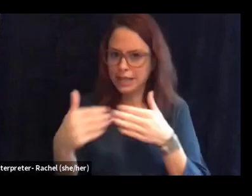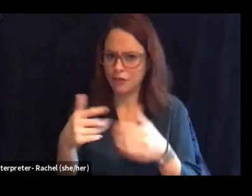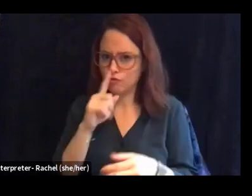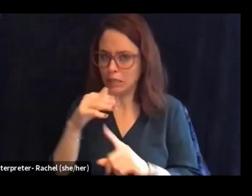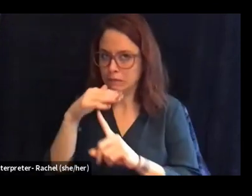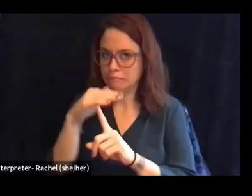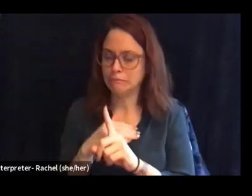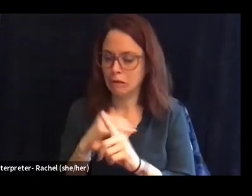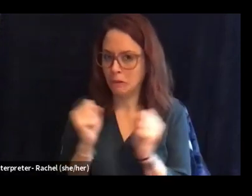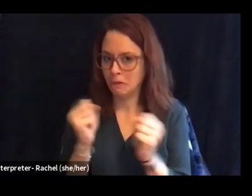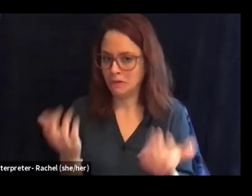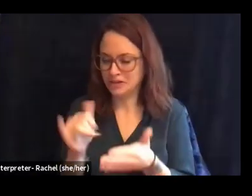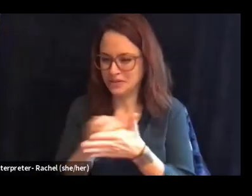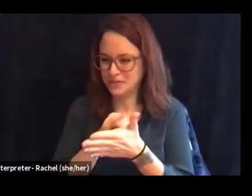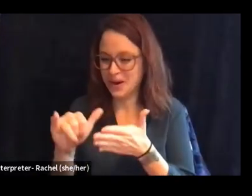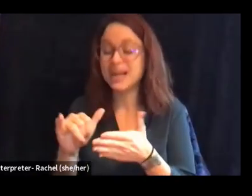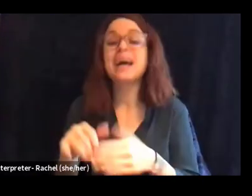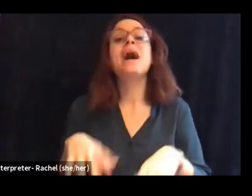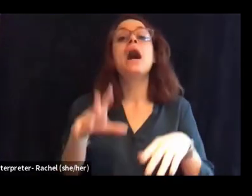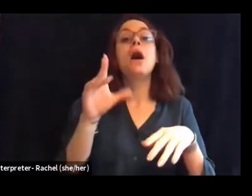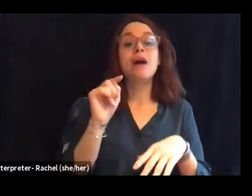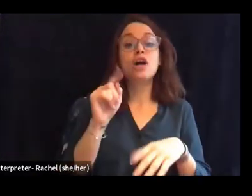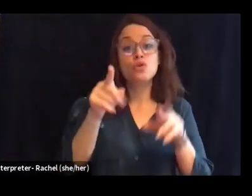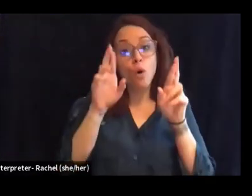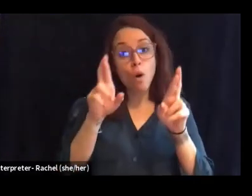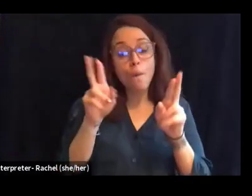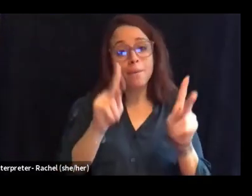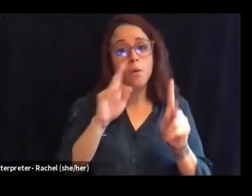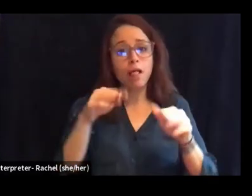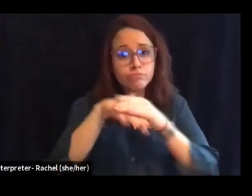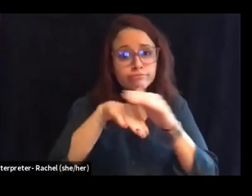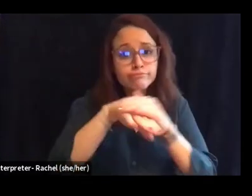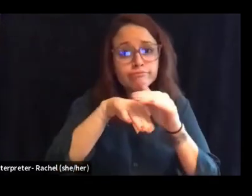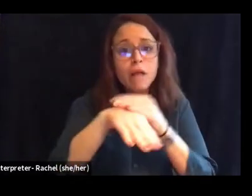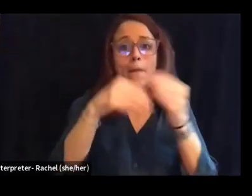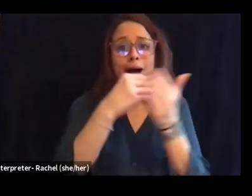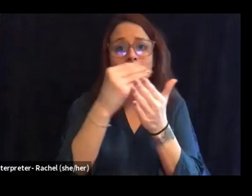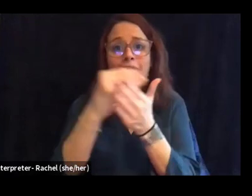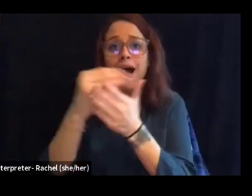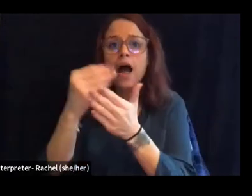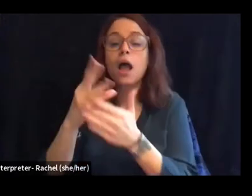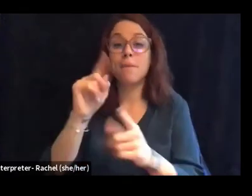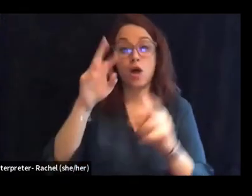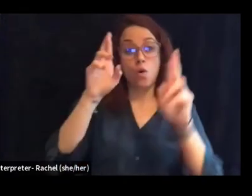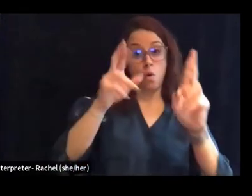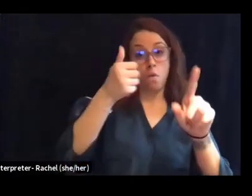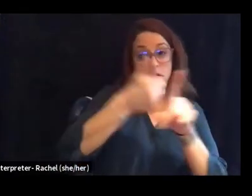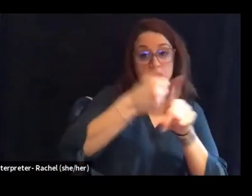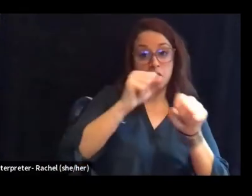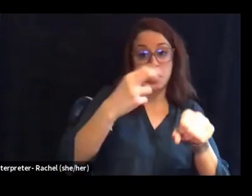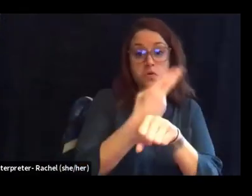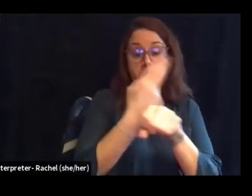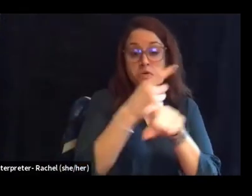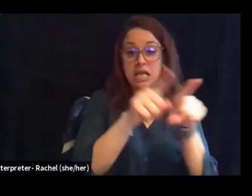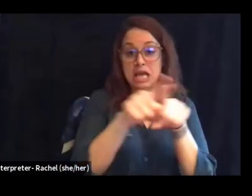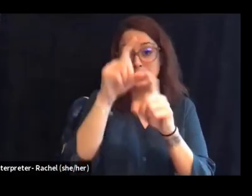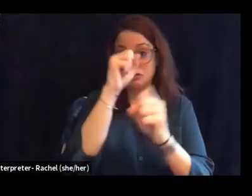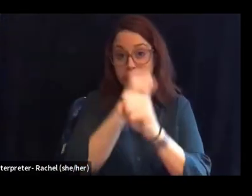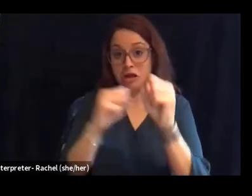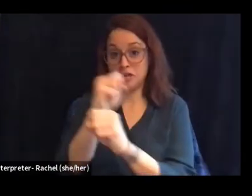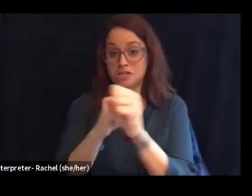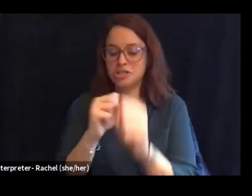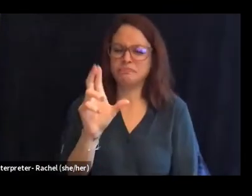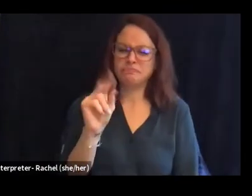hoping that people are going to come in and buy from you. But at the end of the day, hope is not a strategy. And so we really need to be focused and